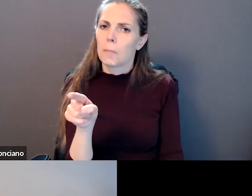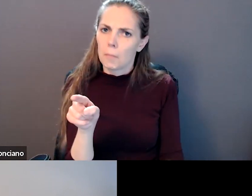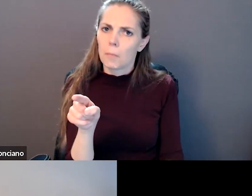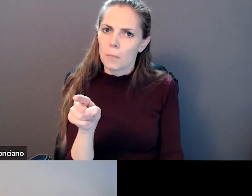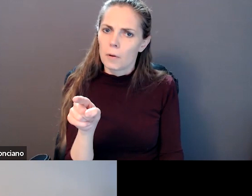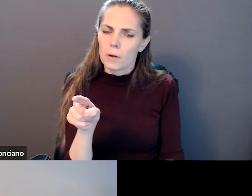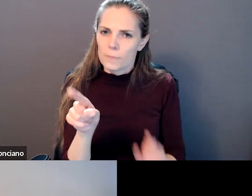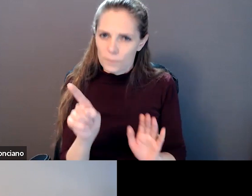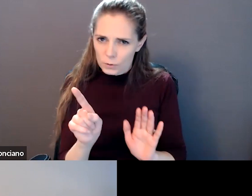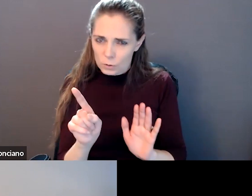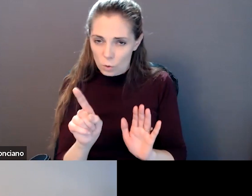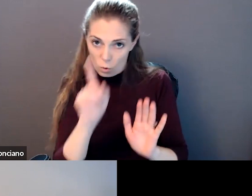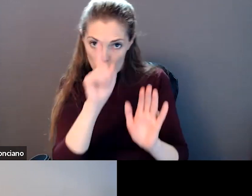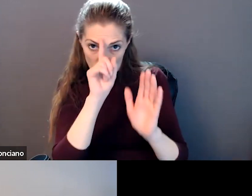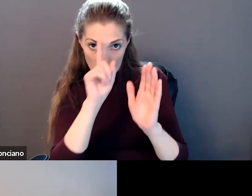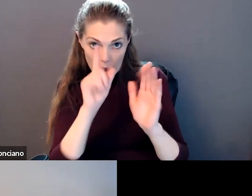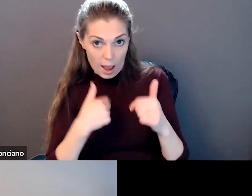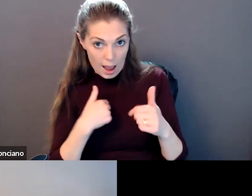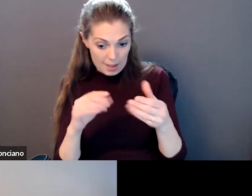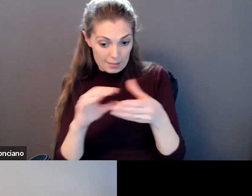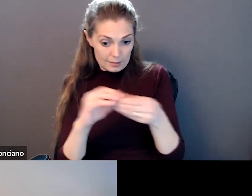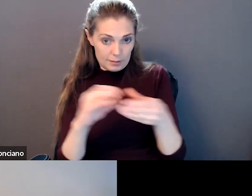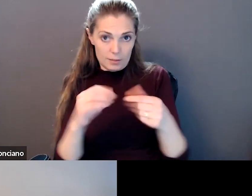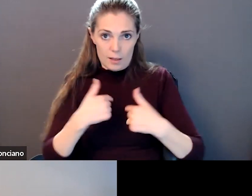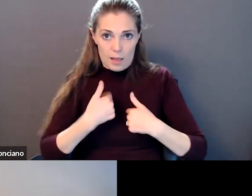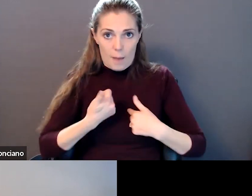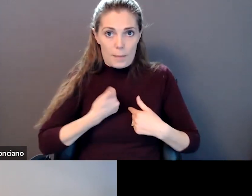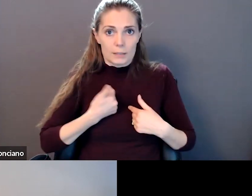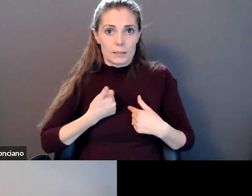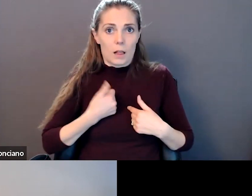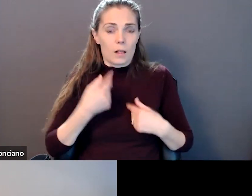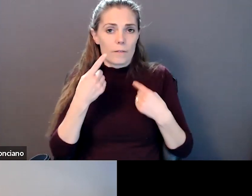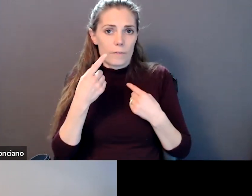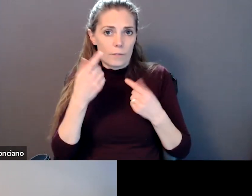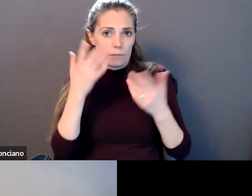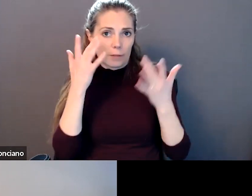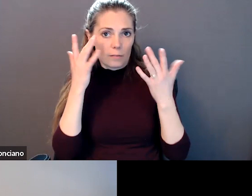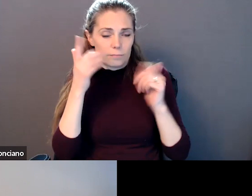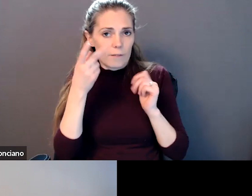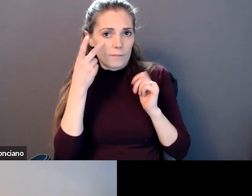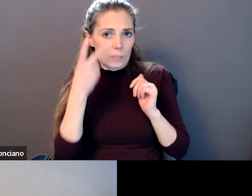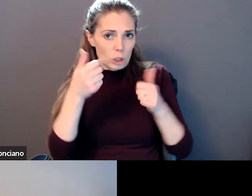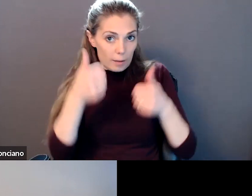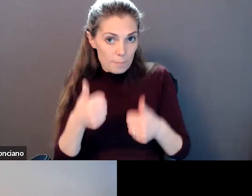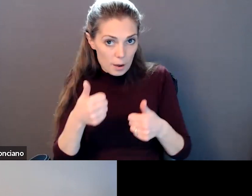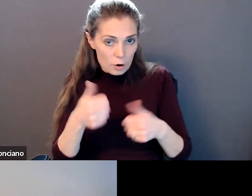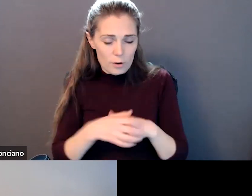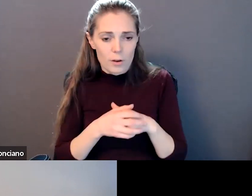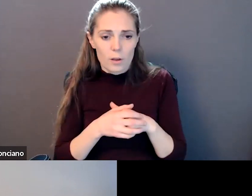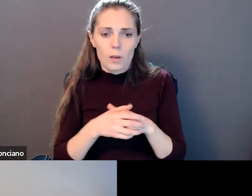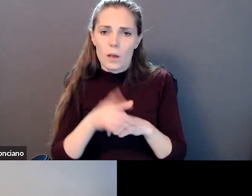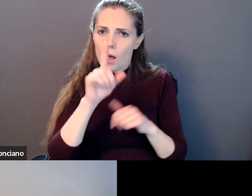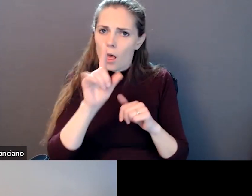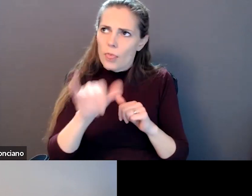a visually impaired person, that it will nonetheless resonate really deeply with you because it truly